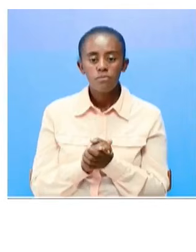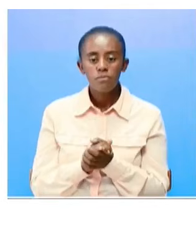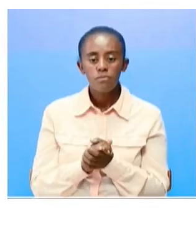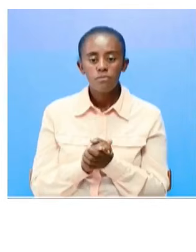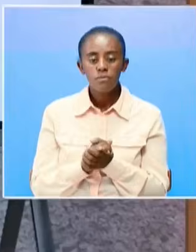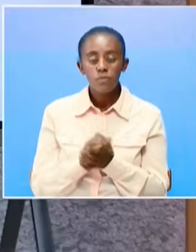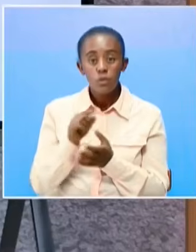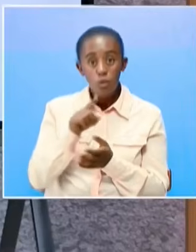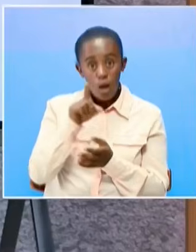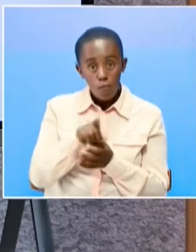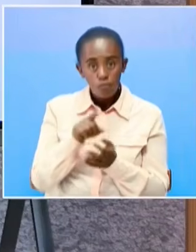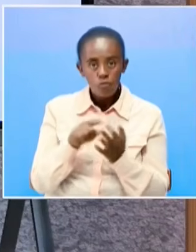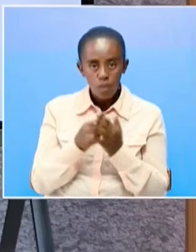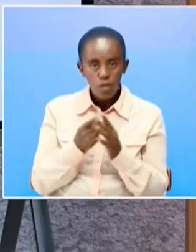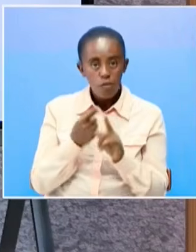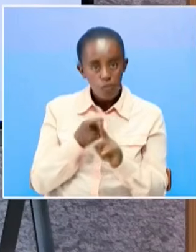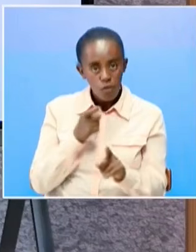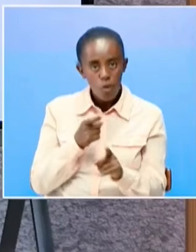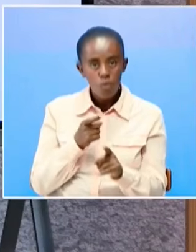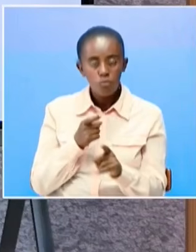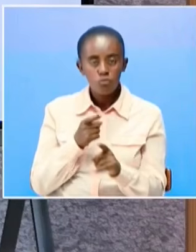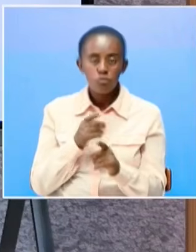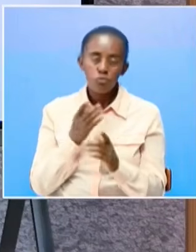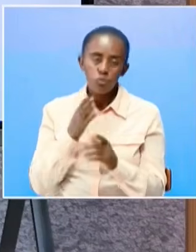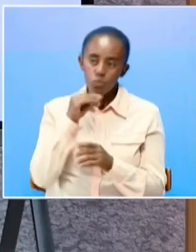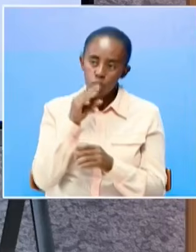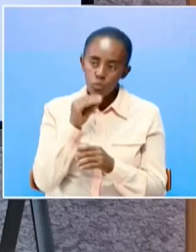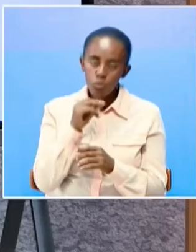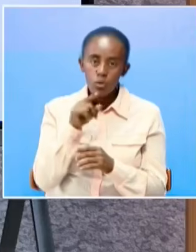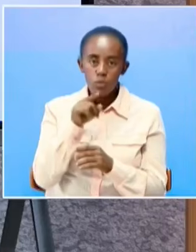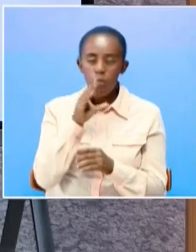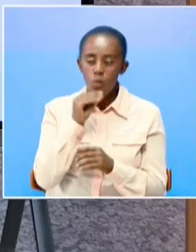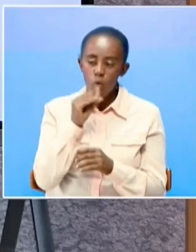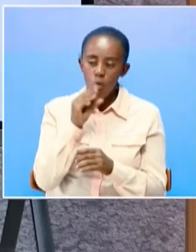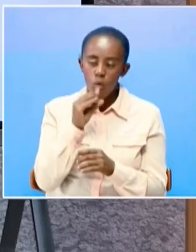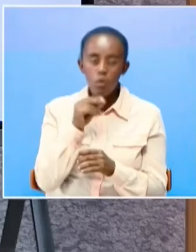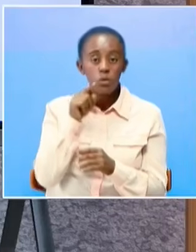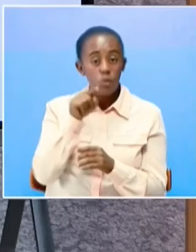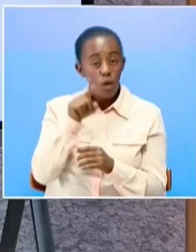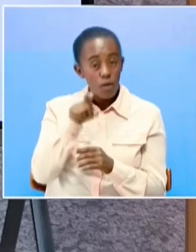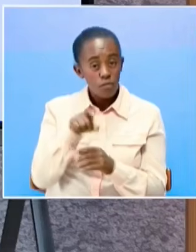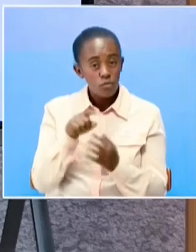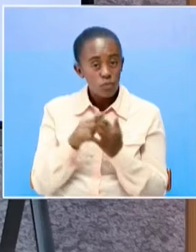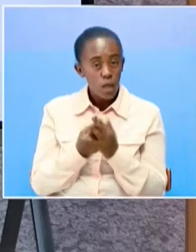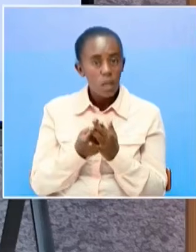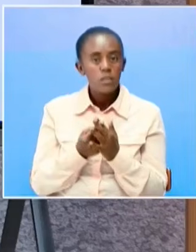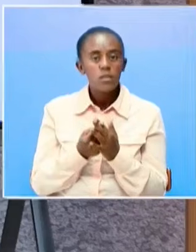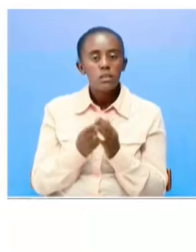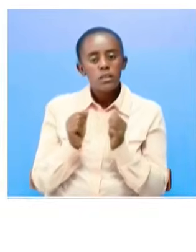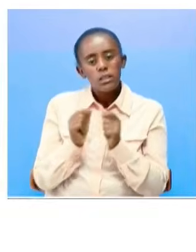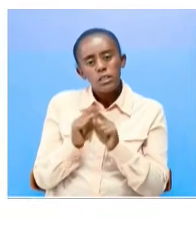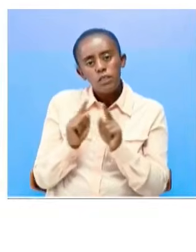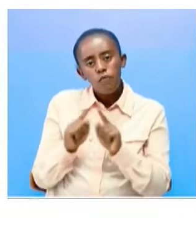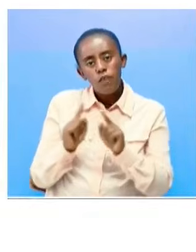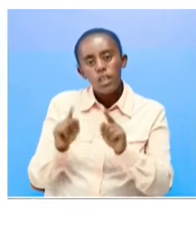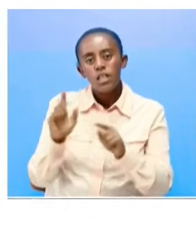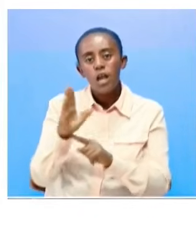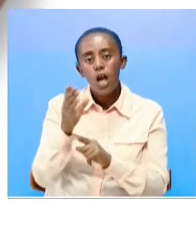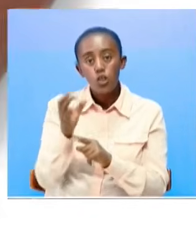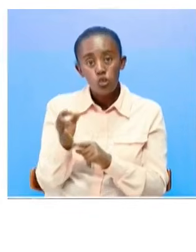you have to start from, we are talking orally. If you are talking, you have to start from what? Different kinds of